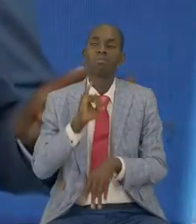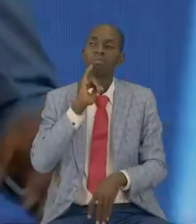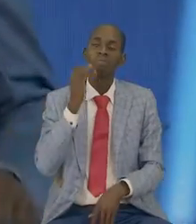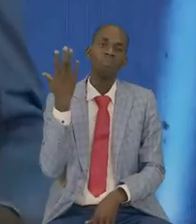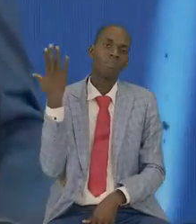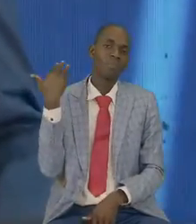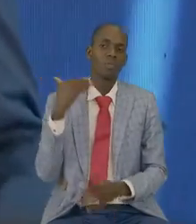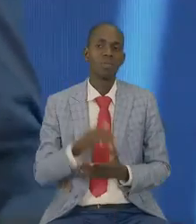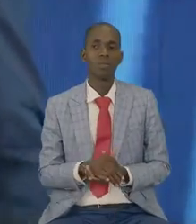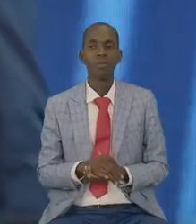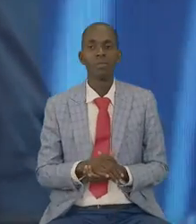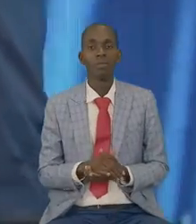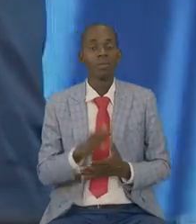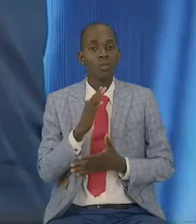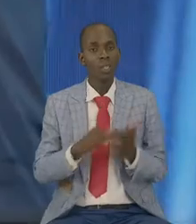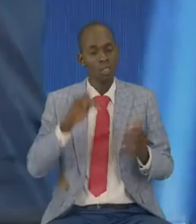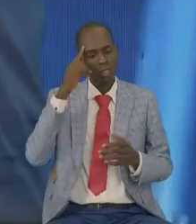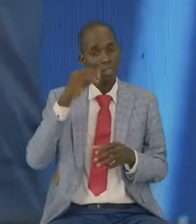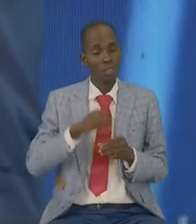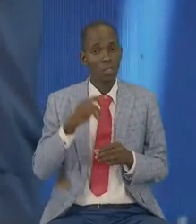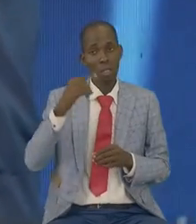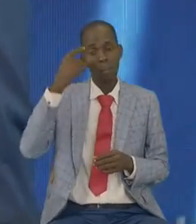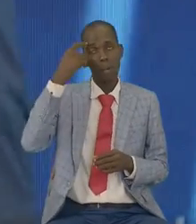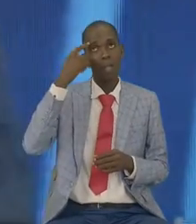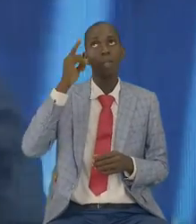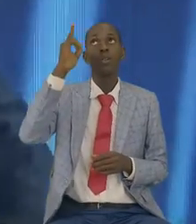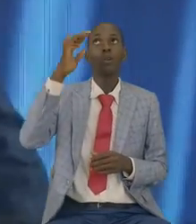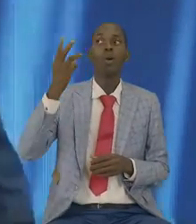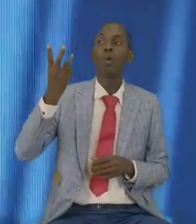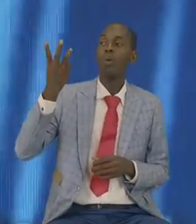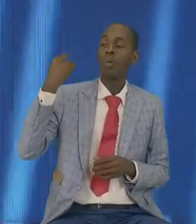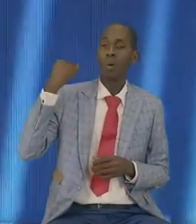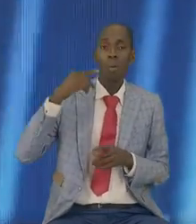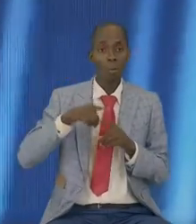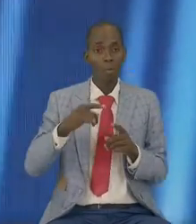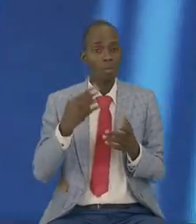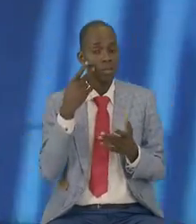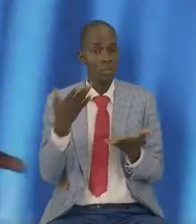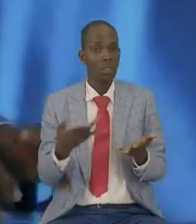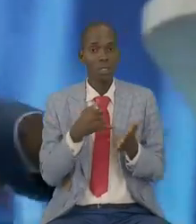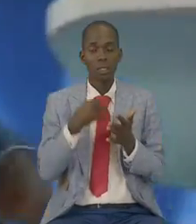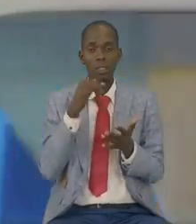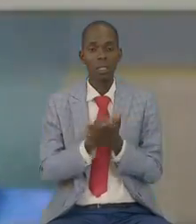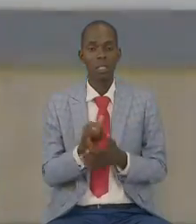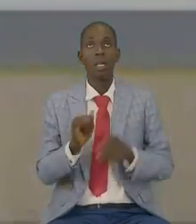passed. In their mind, God was, but he said, I am. There